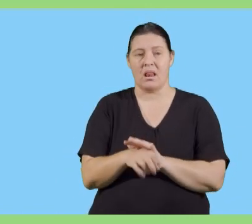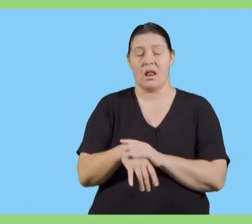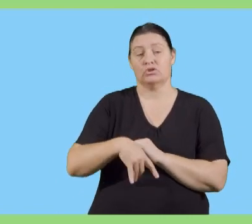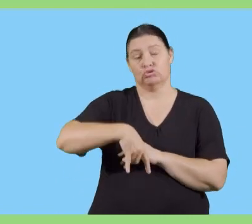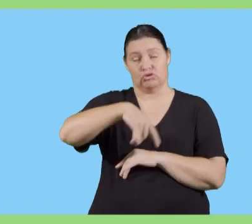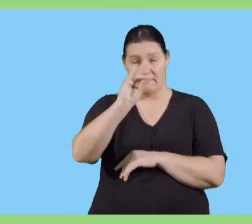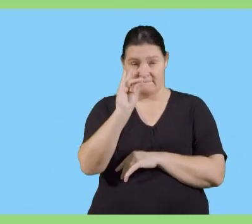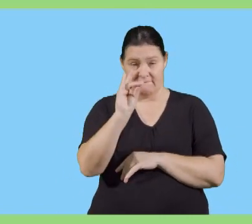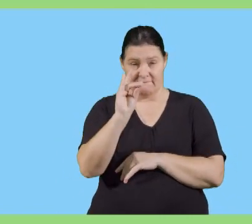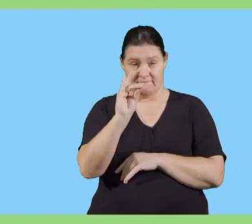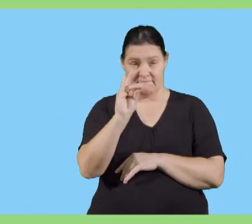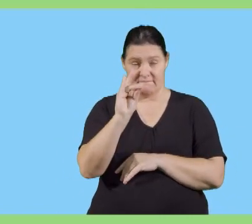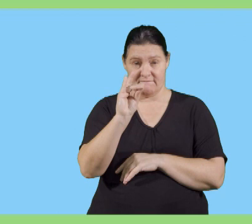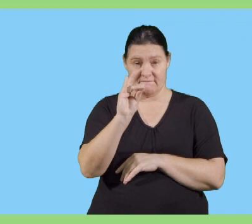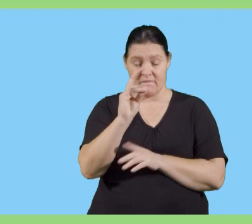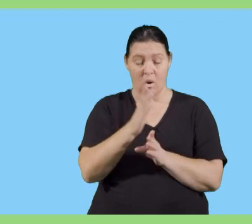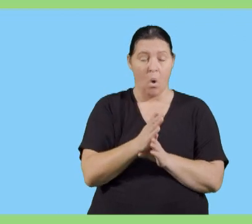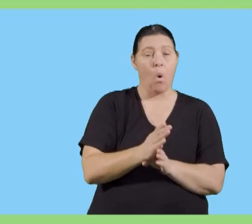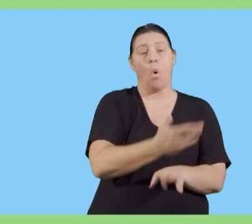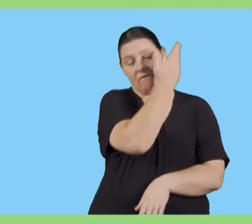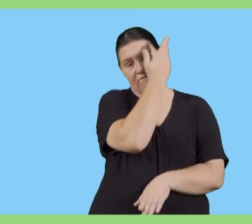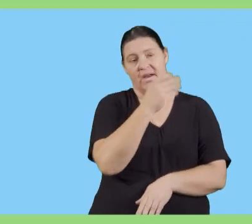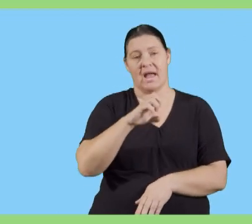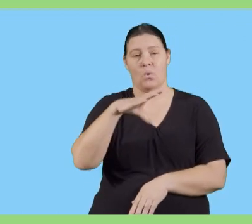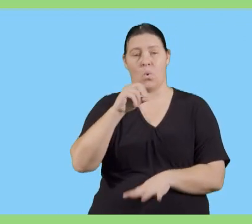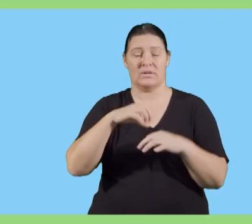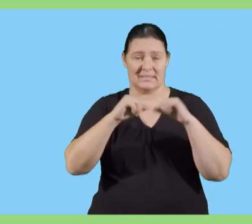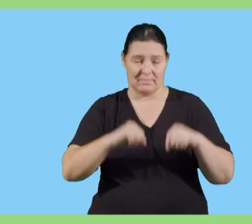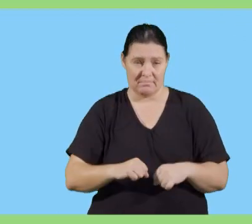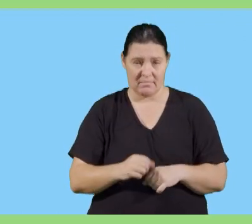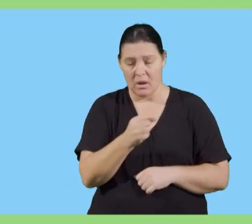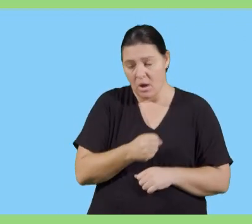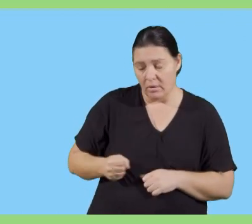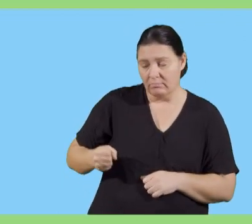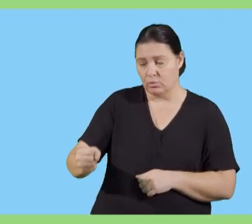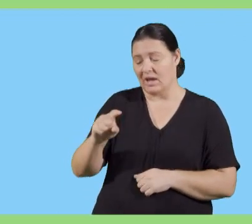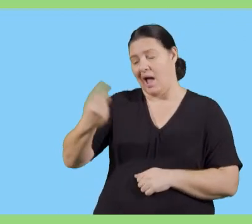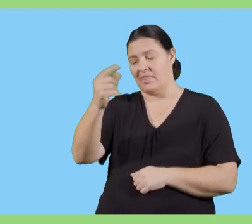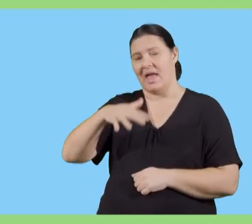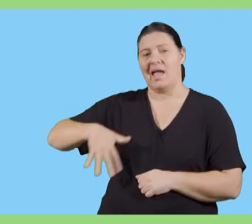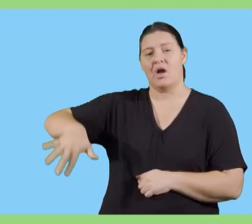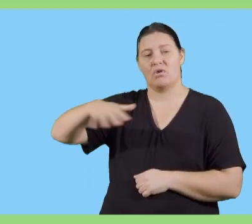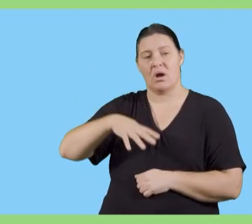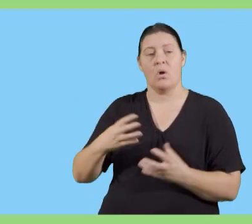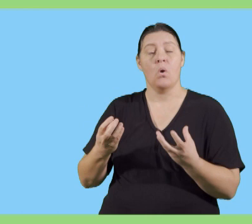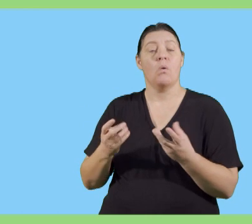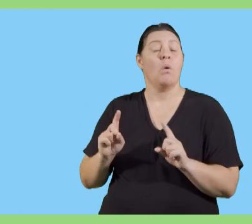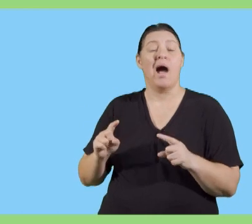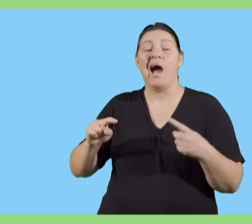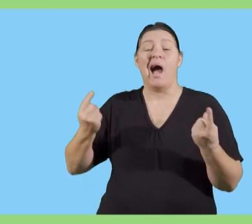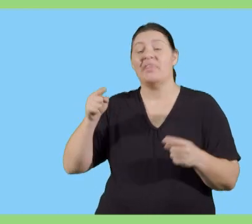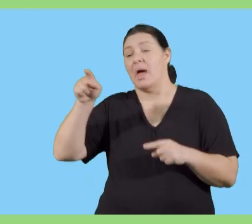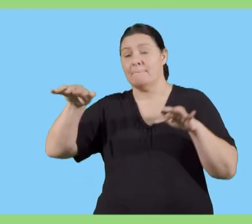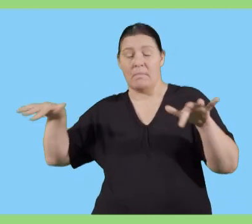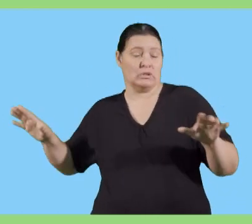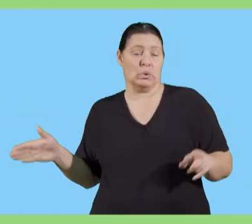of giraffes, if it was removed from the ecosystem and placed in a different area without